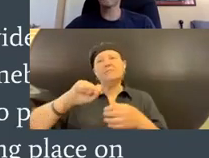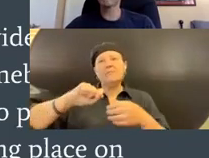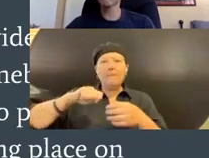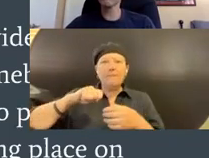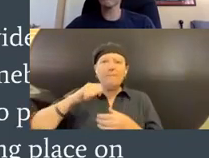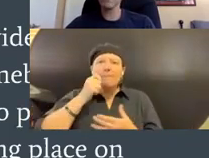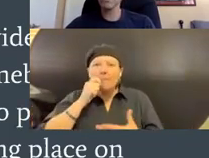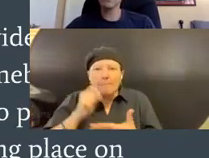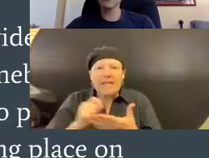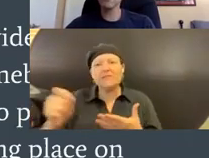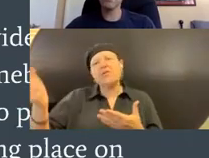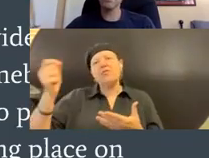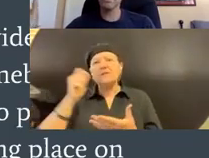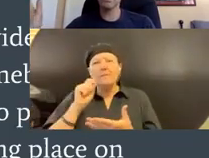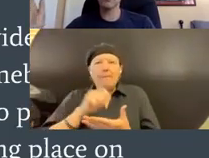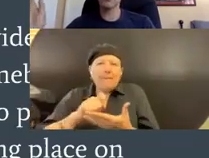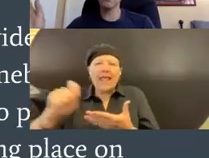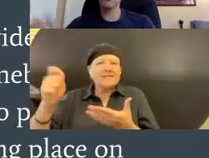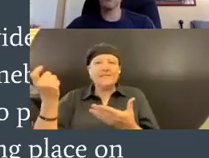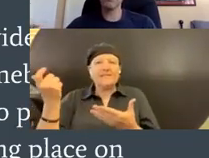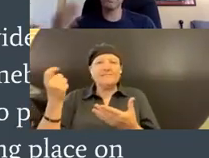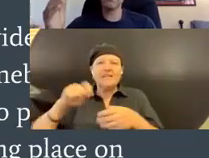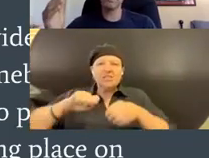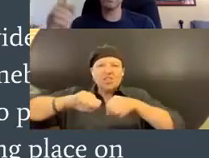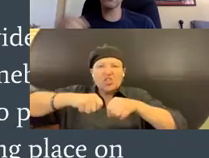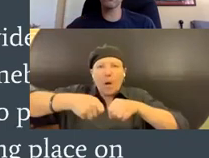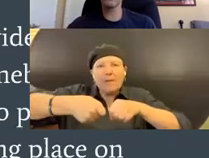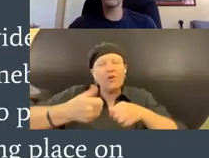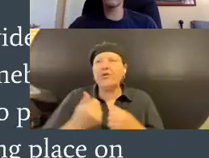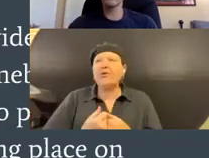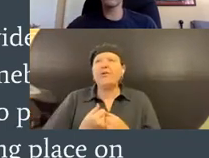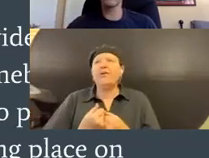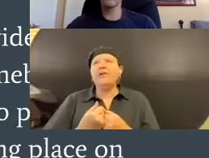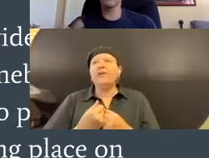and a series of other things that the students need. It'll even have like a little